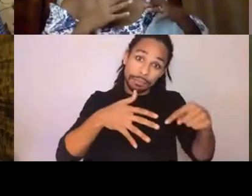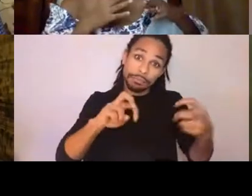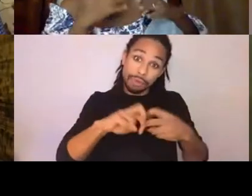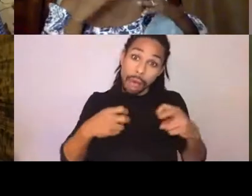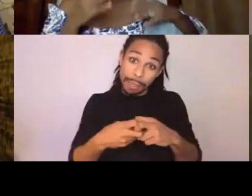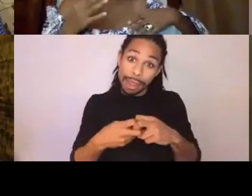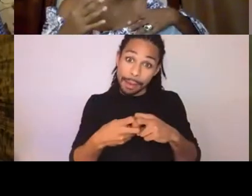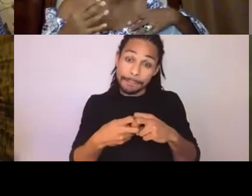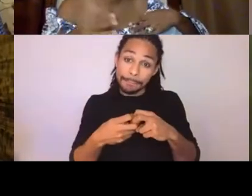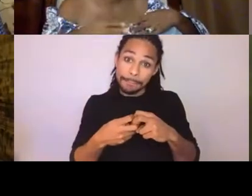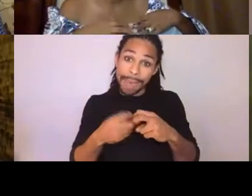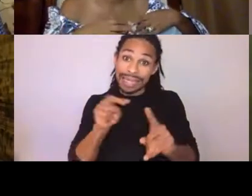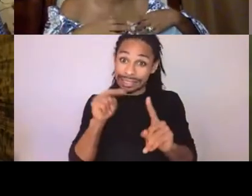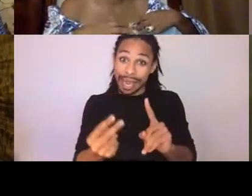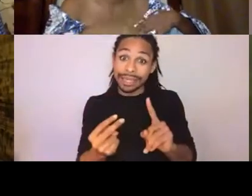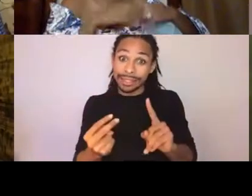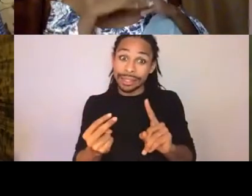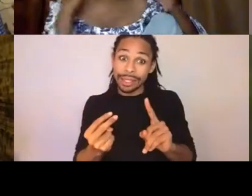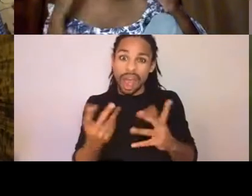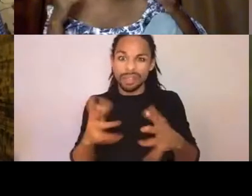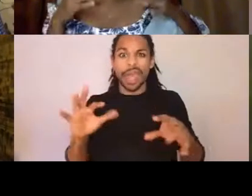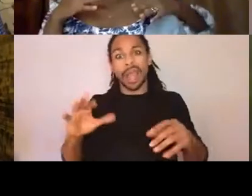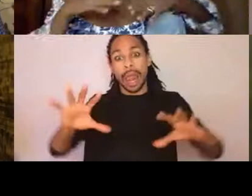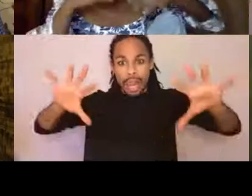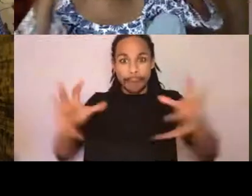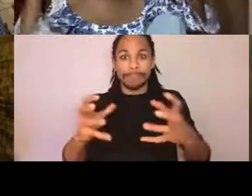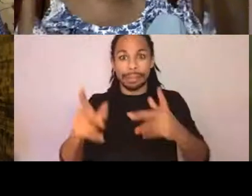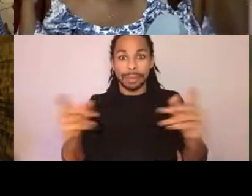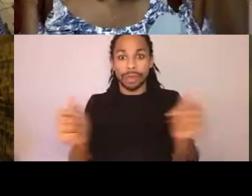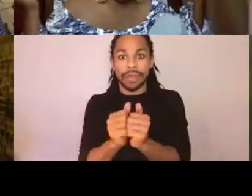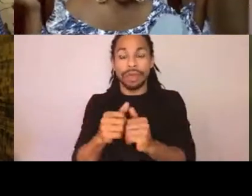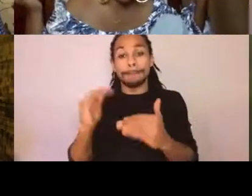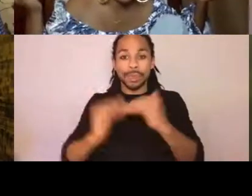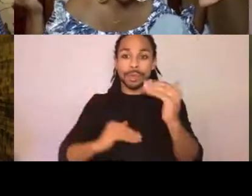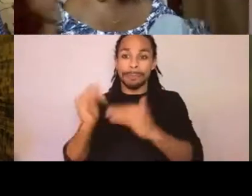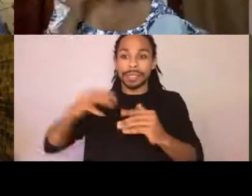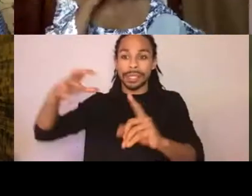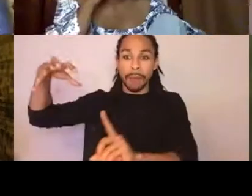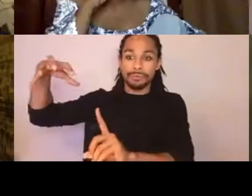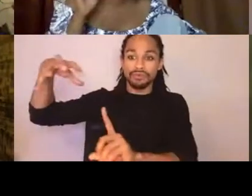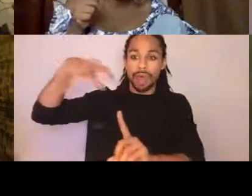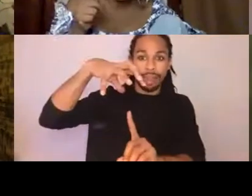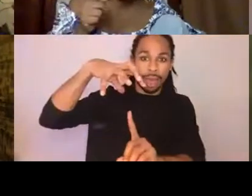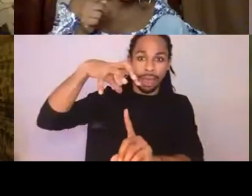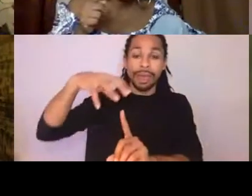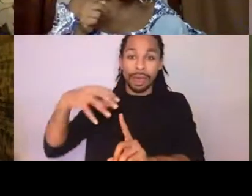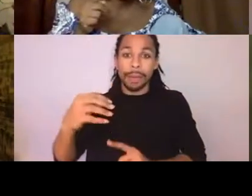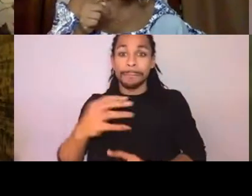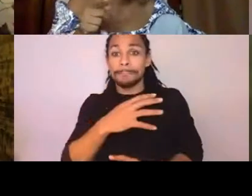problematic aspects of kind of building an umbrella of monolith. And